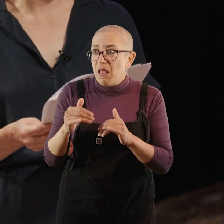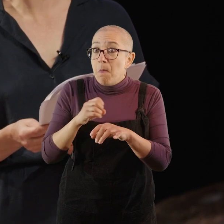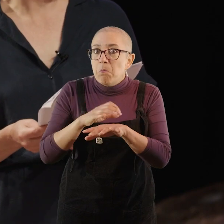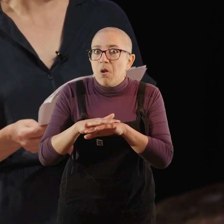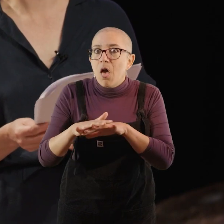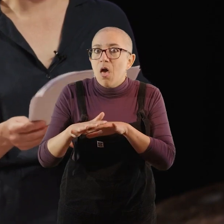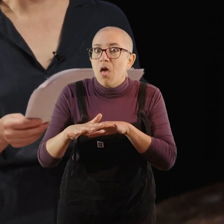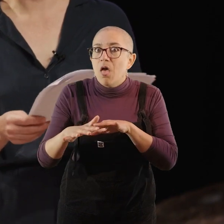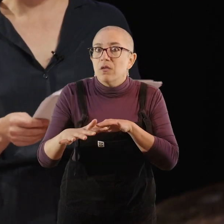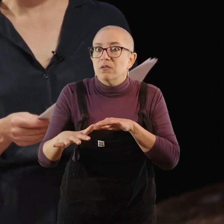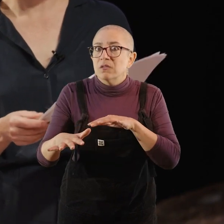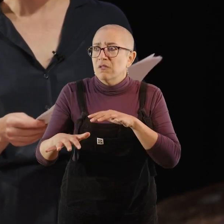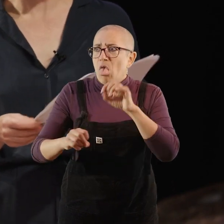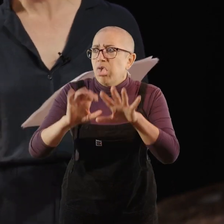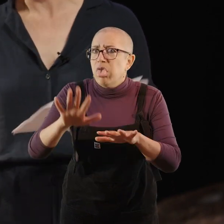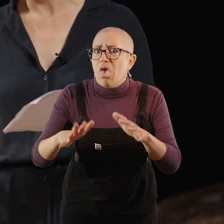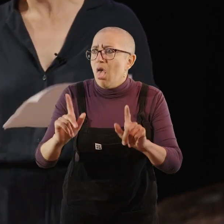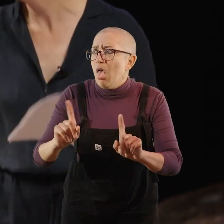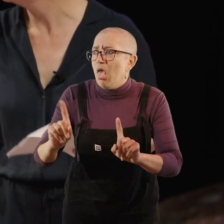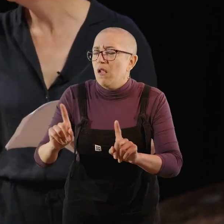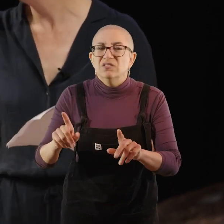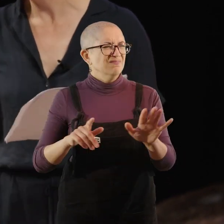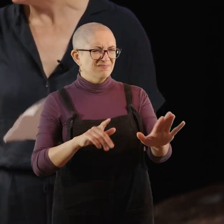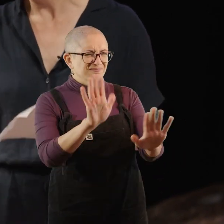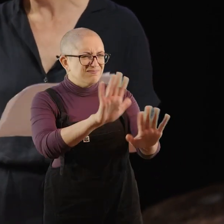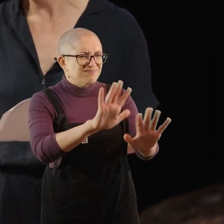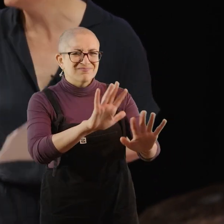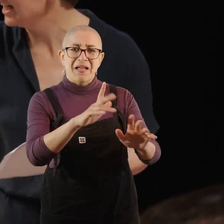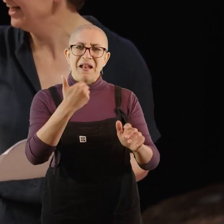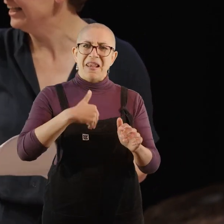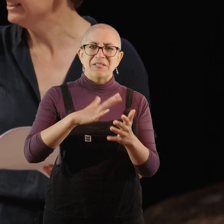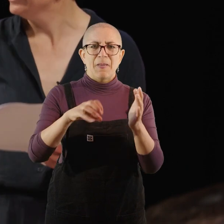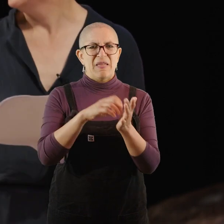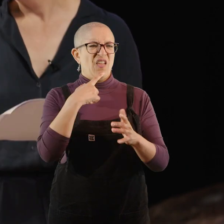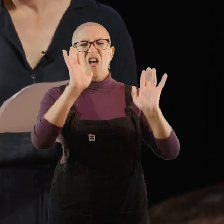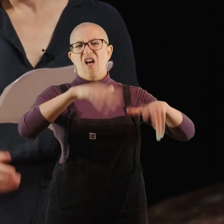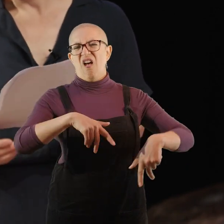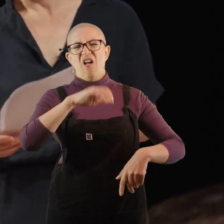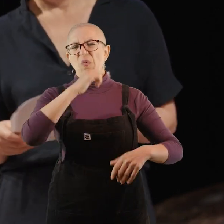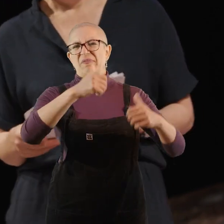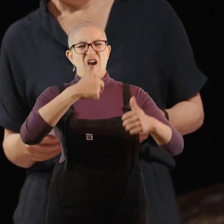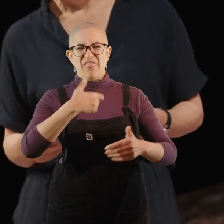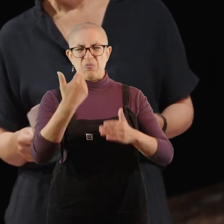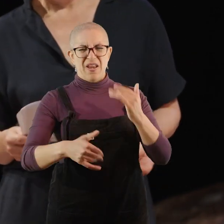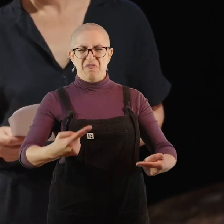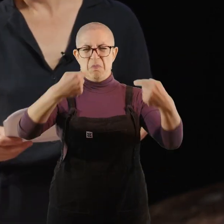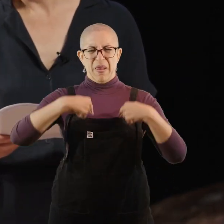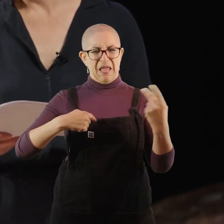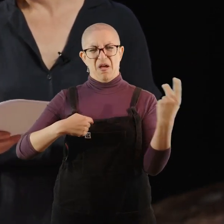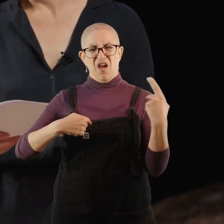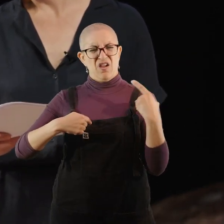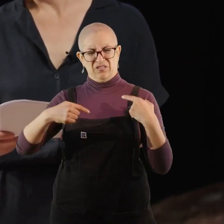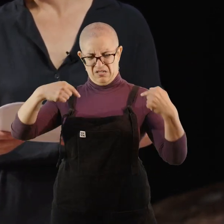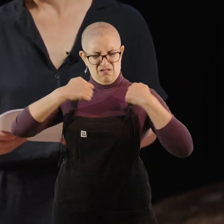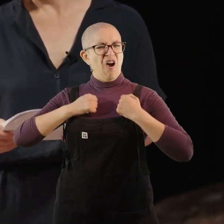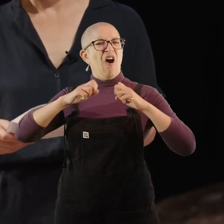needs There's the still reassurance. questions. Yeah, reassurance. he needs her to say, It'll be fine. Yes, you know, who dares exactly. receive it other? Nobody's going to, because we are the host